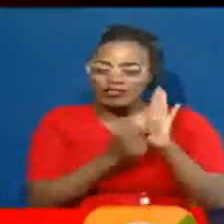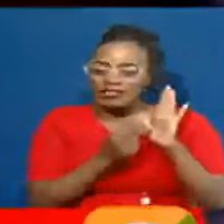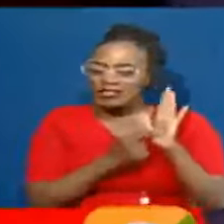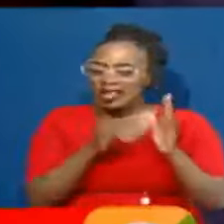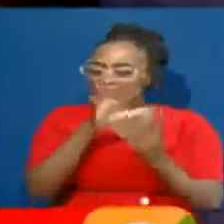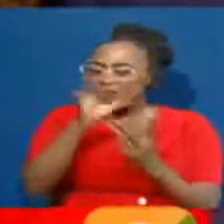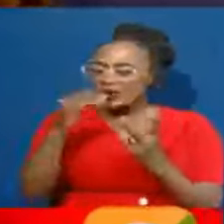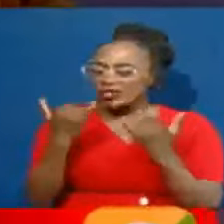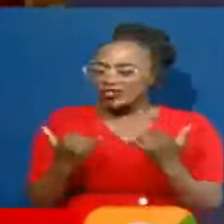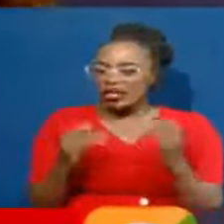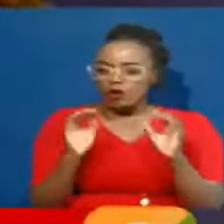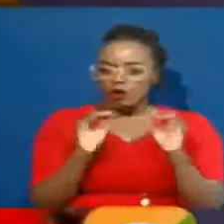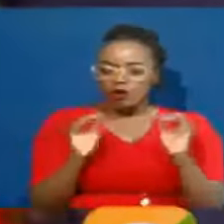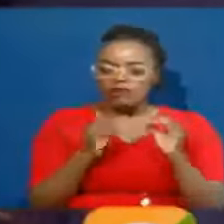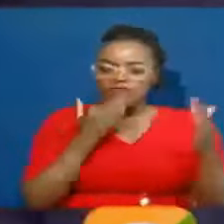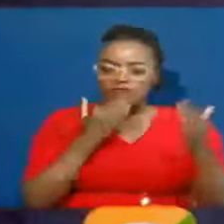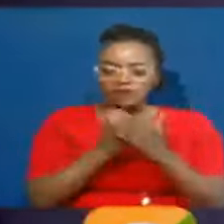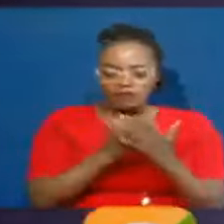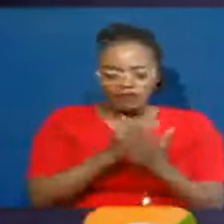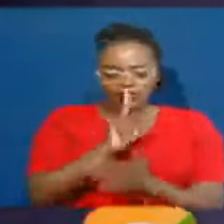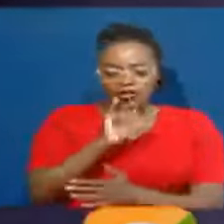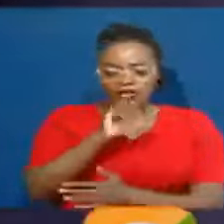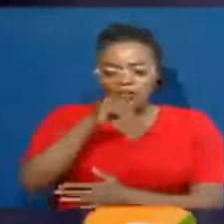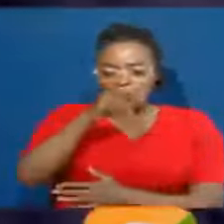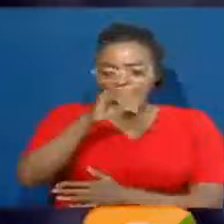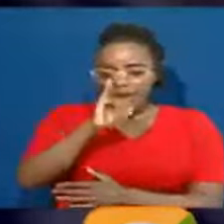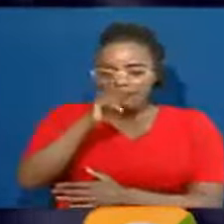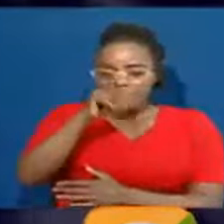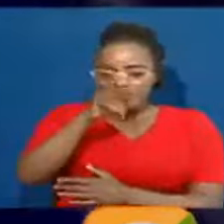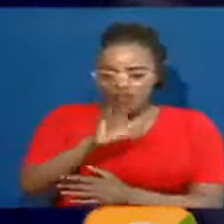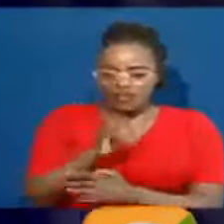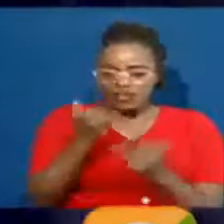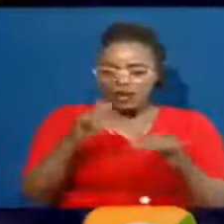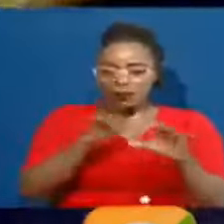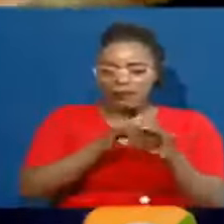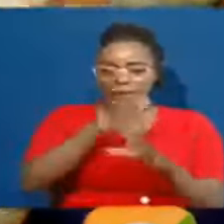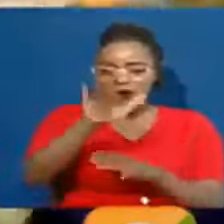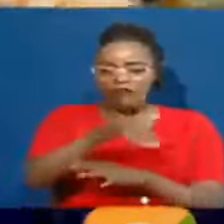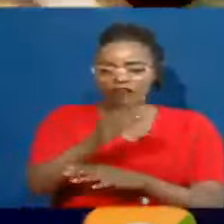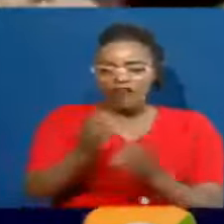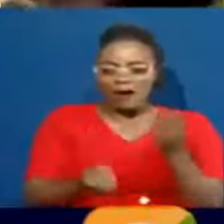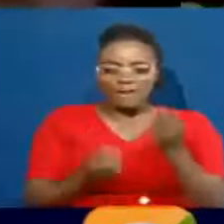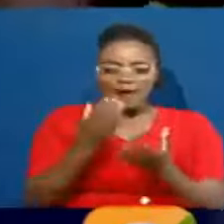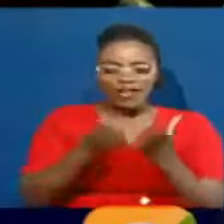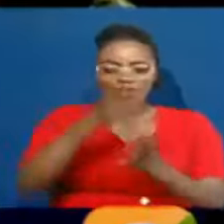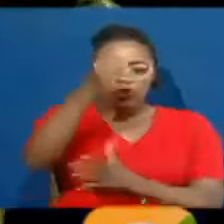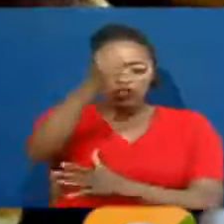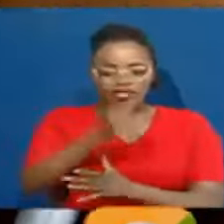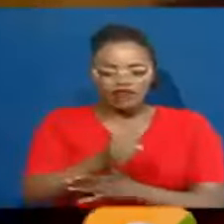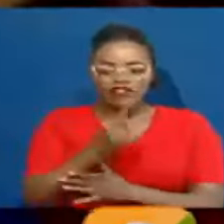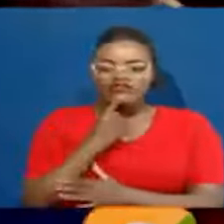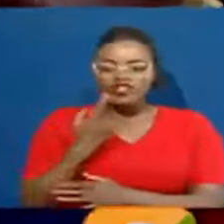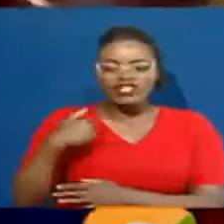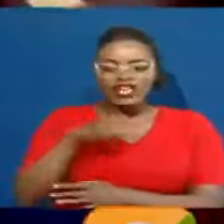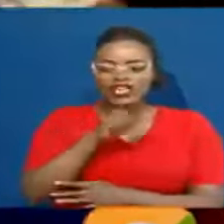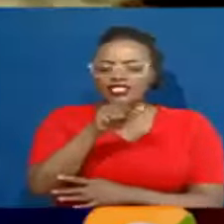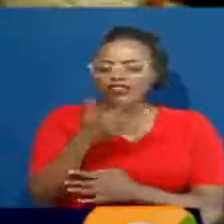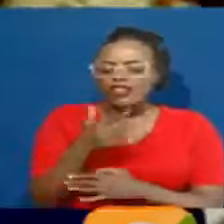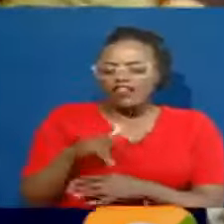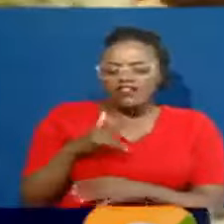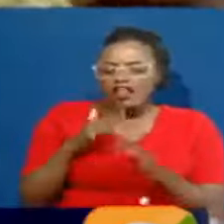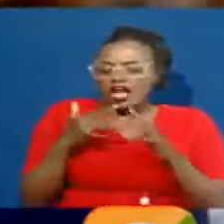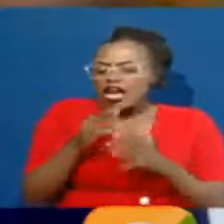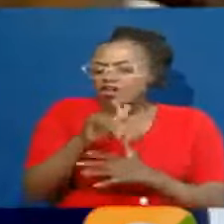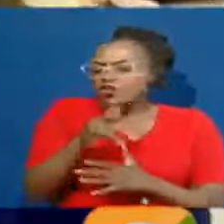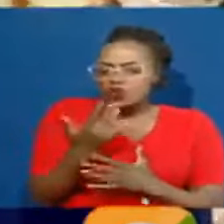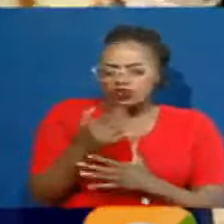a priority. Thank you, Member of Parliament for Kipipiri, Wanjiko Muya. Here comes now Member of Parliament for Baringo South. Tell us, how was the mood and what